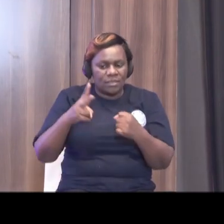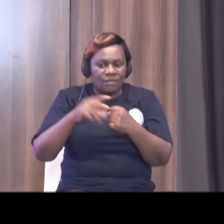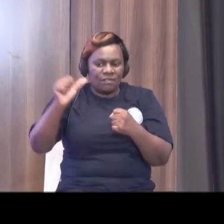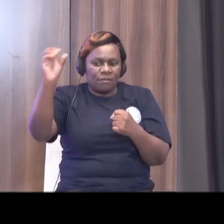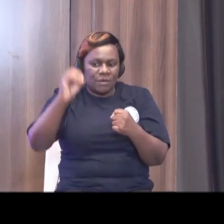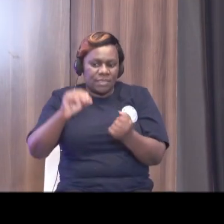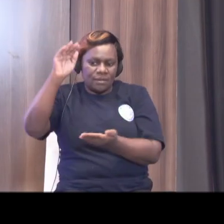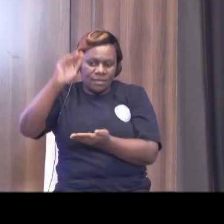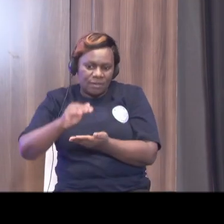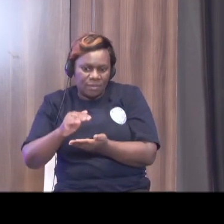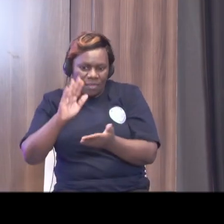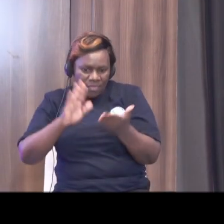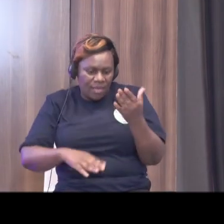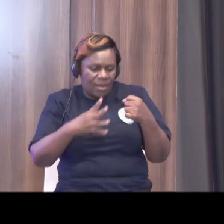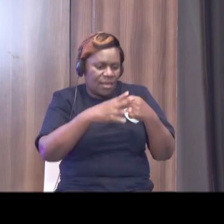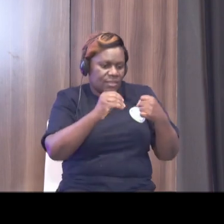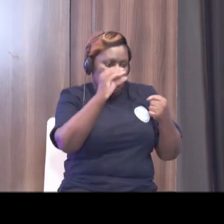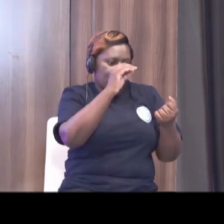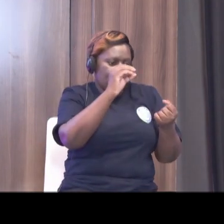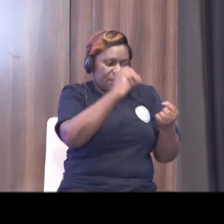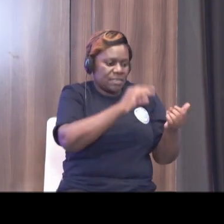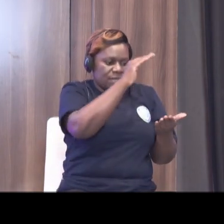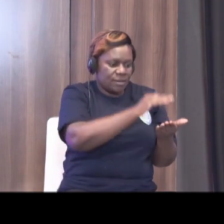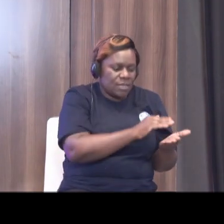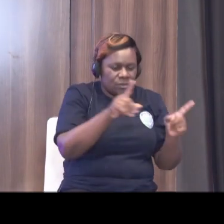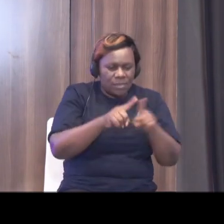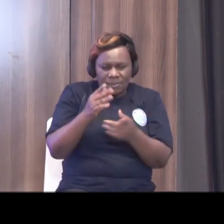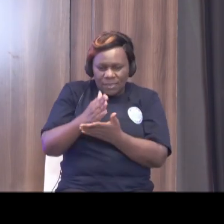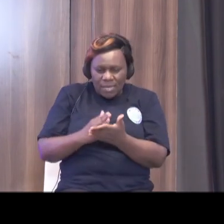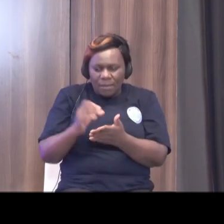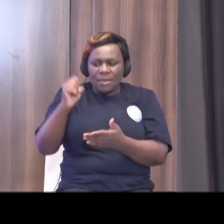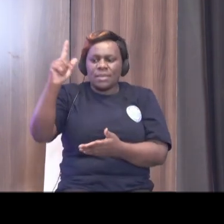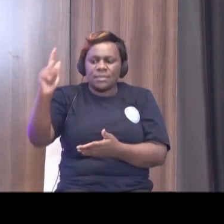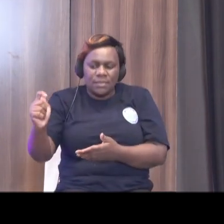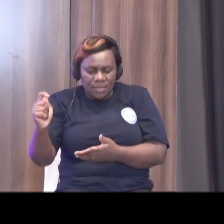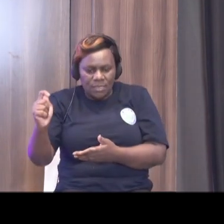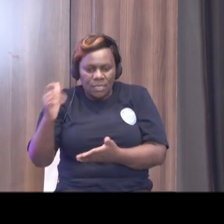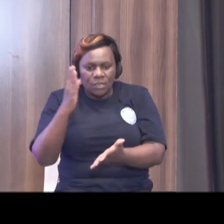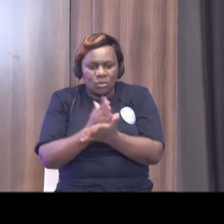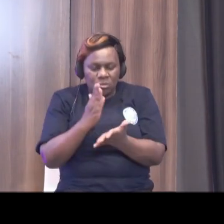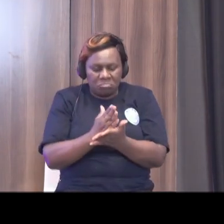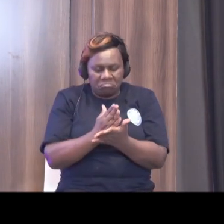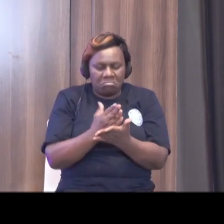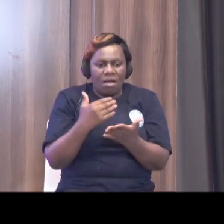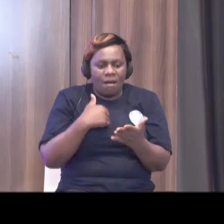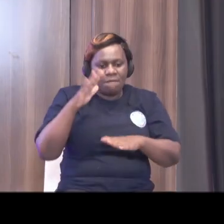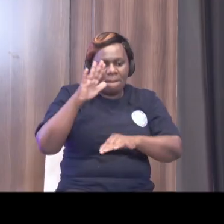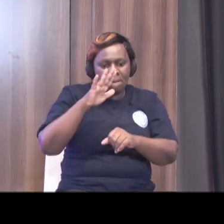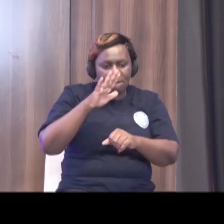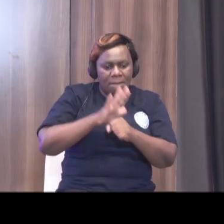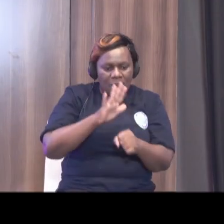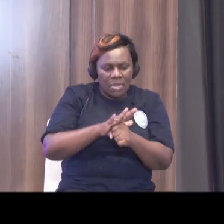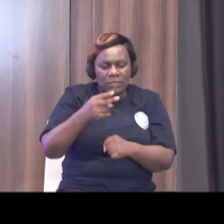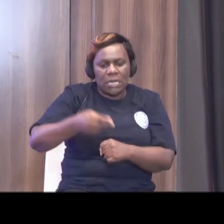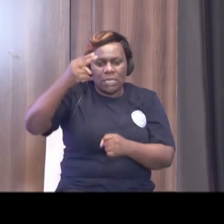75% reduction than for the 90% reduction, and some serotypes actually look like they have quite